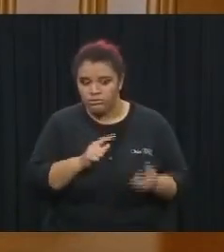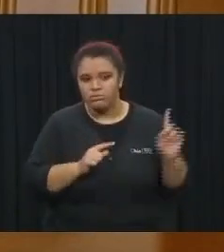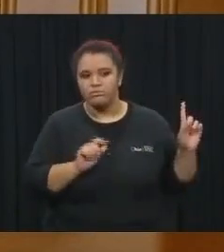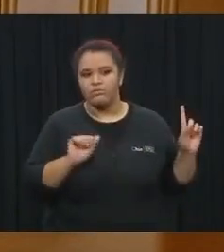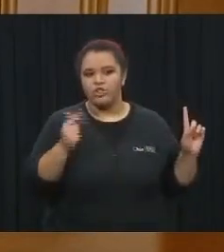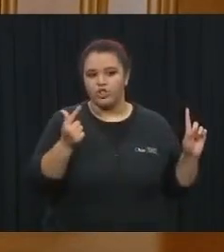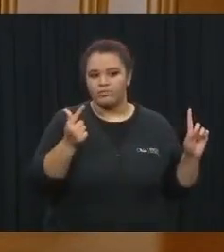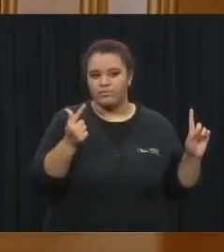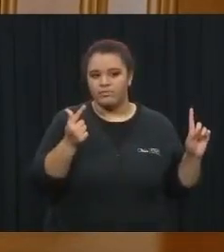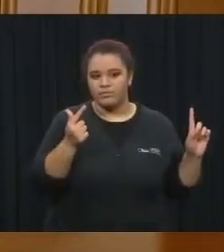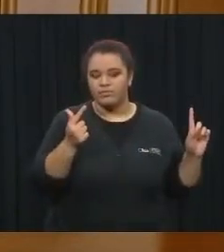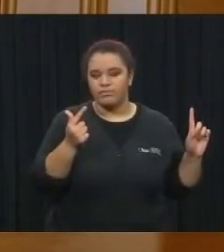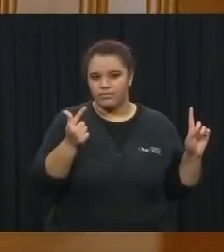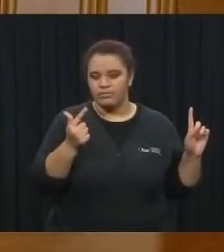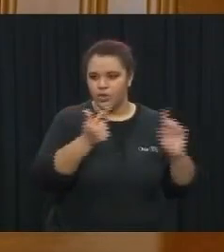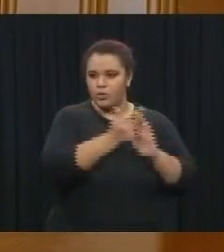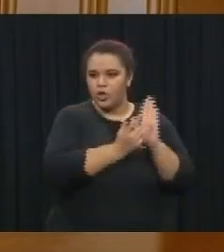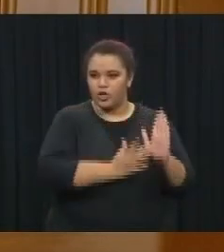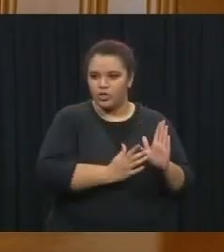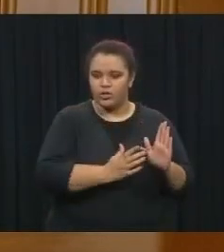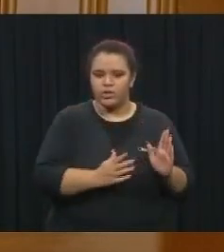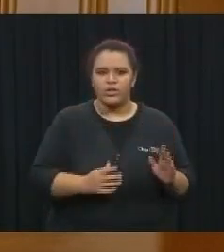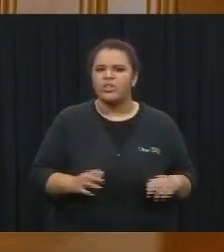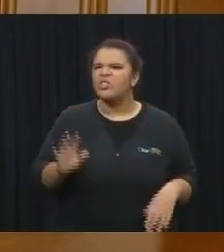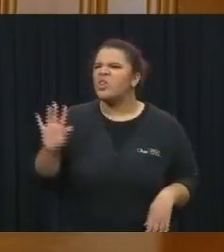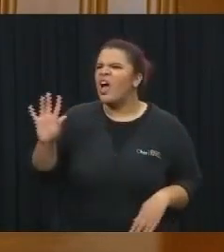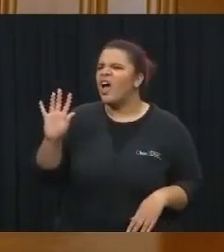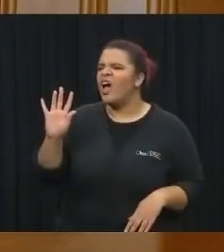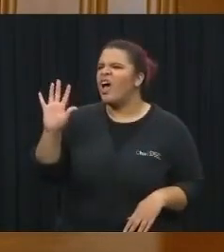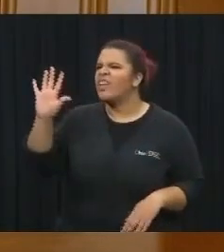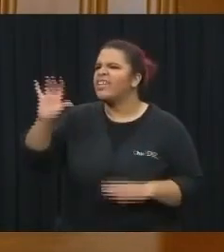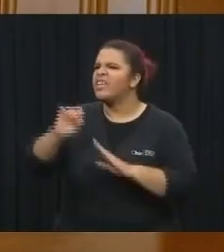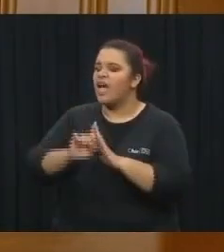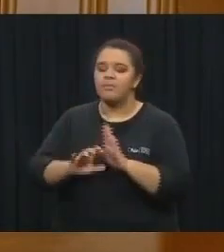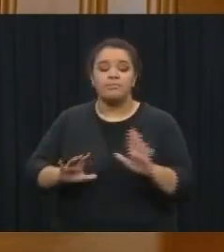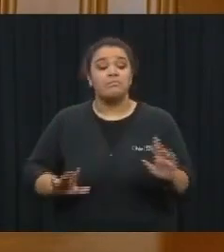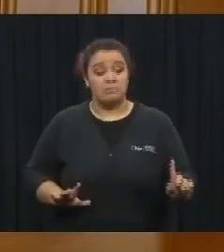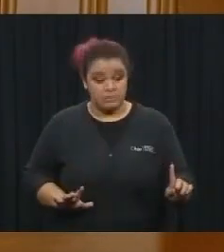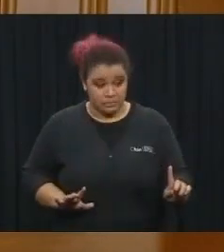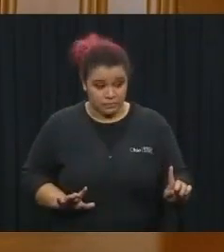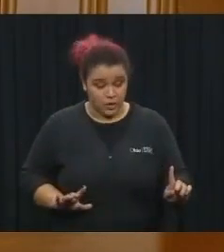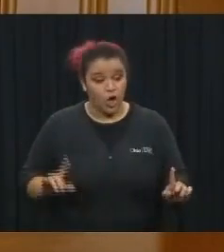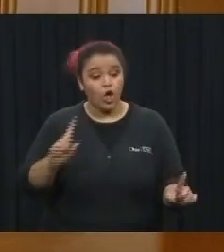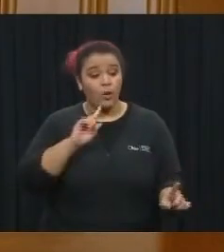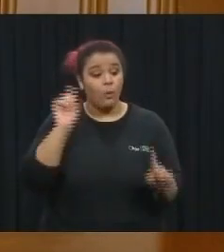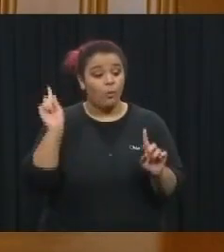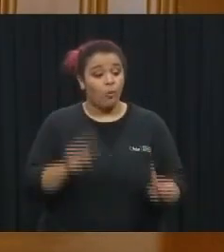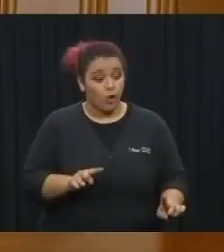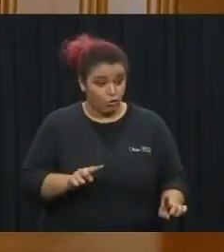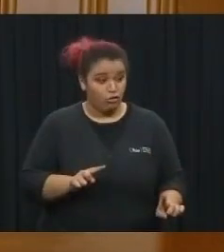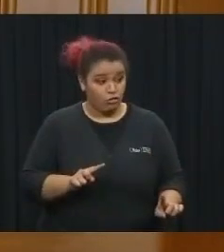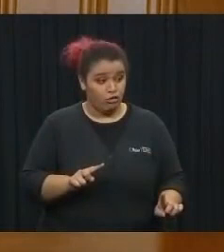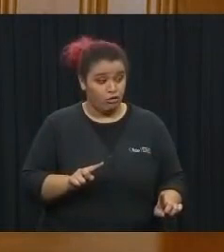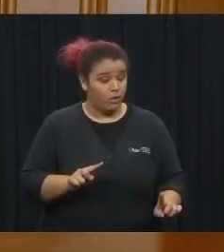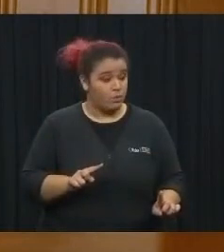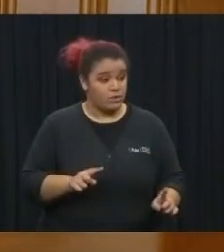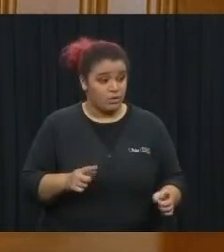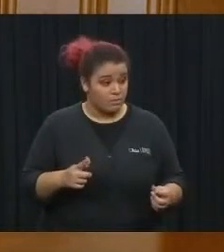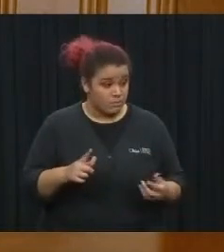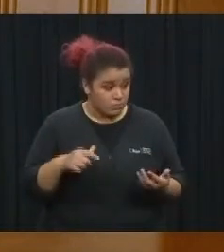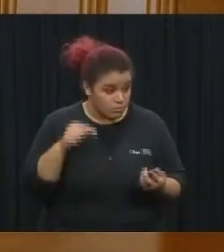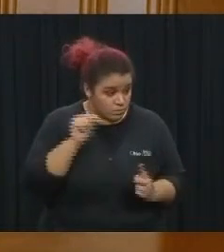the state can... The order that was put out was in regard to